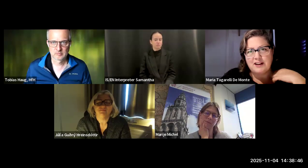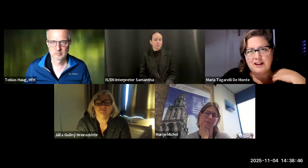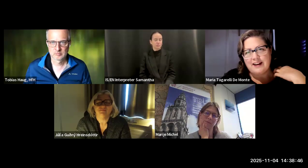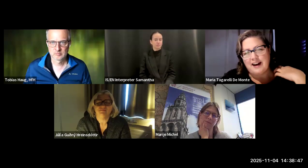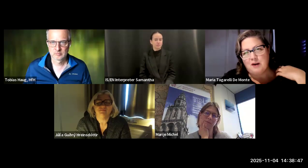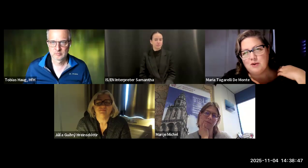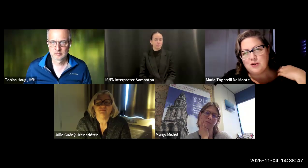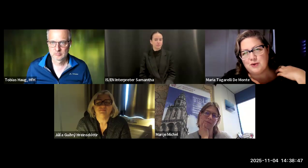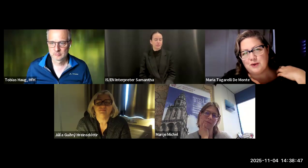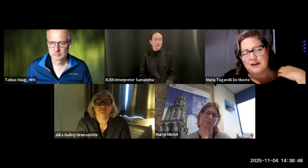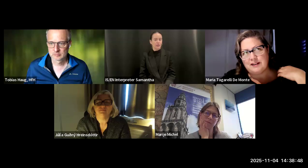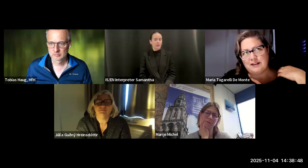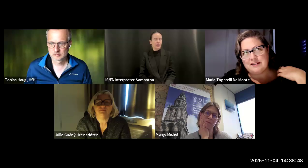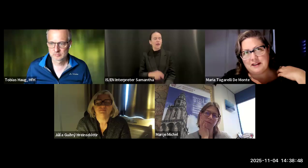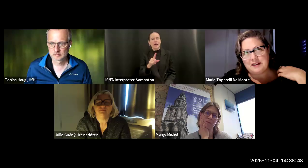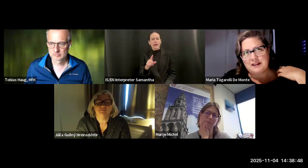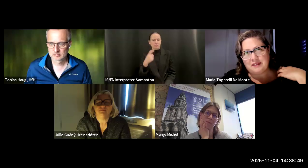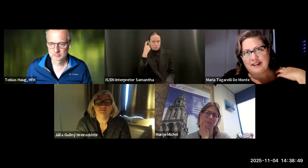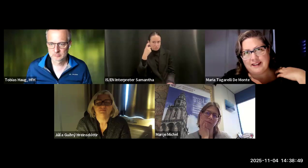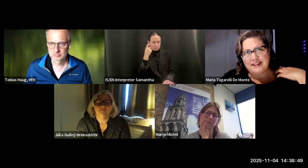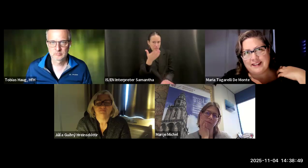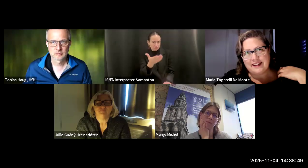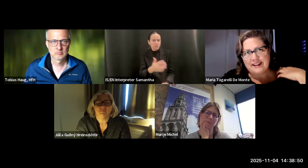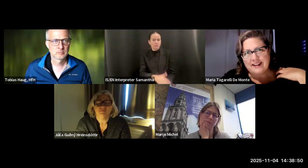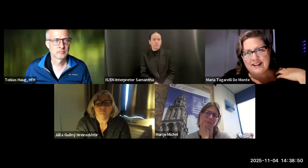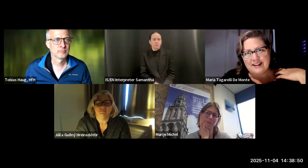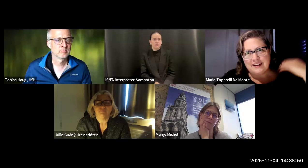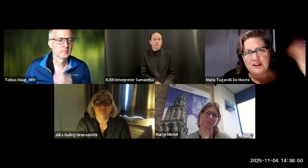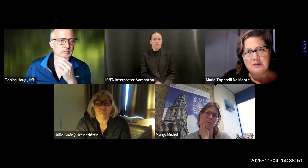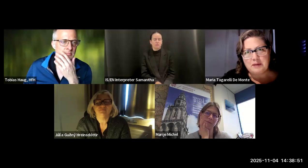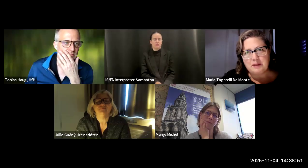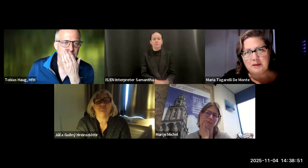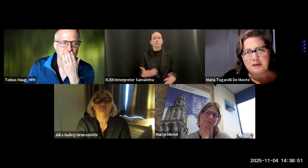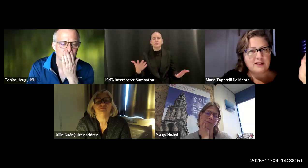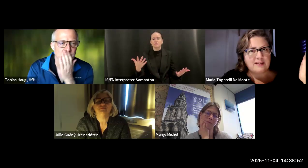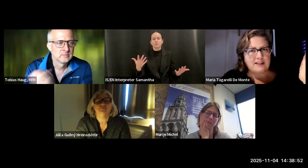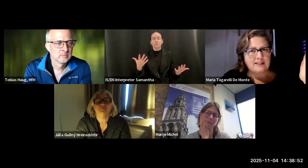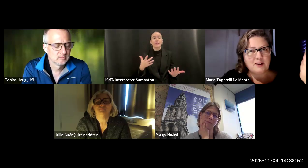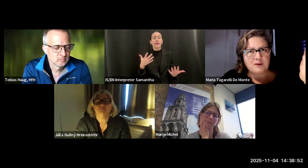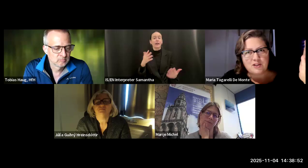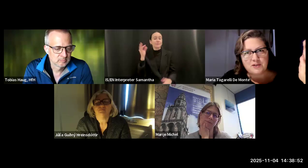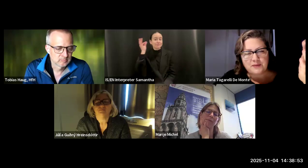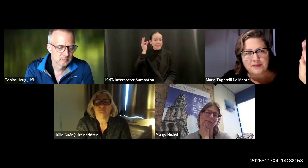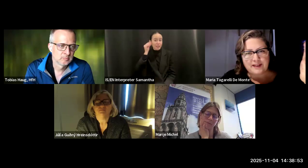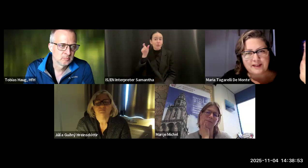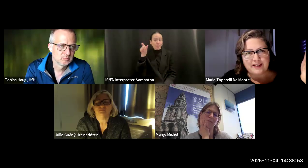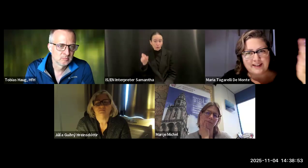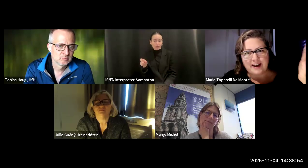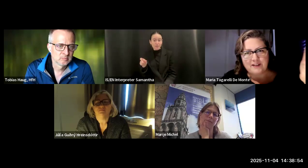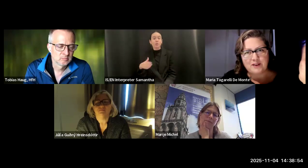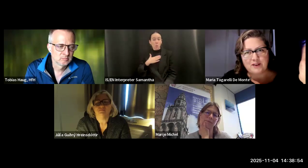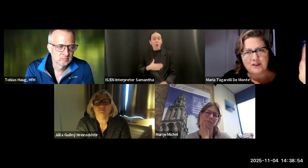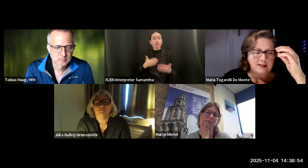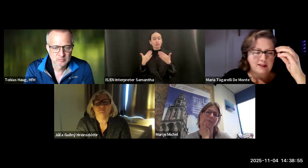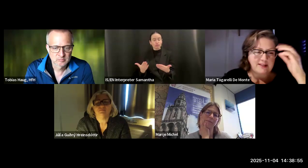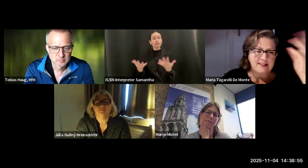this reflection. How would you study, let's say, hearing people learning a sign language and